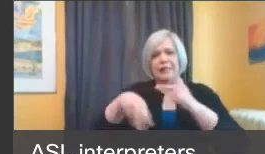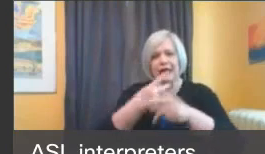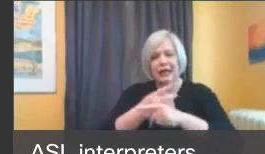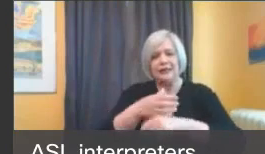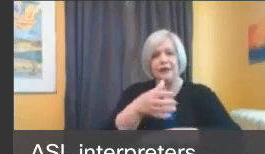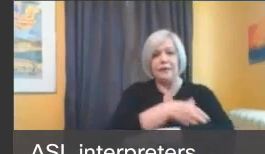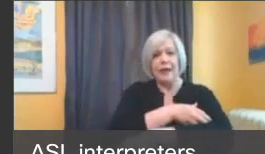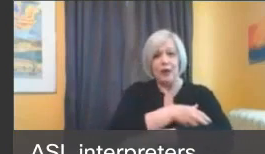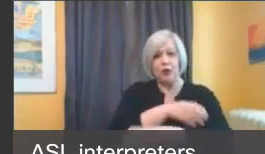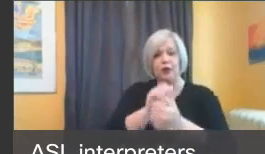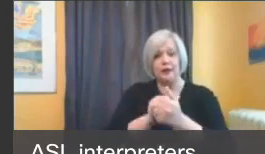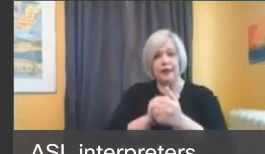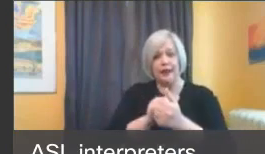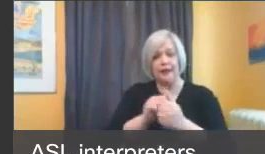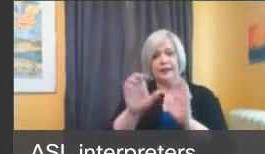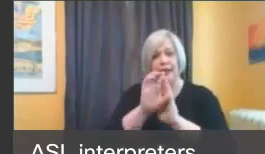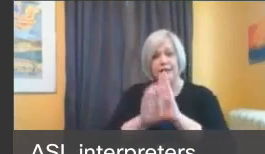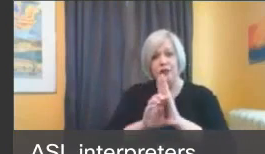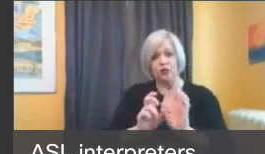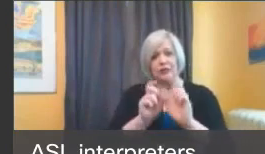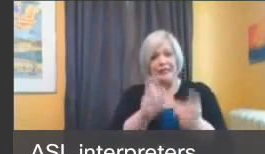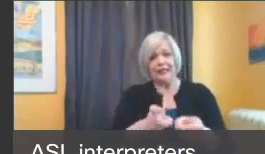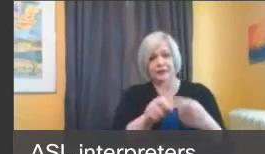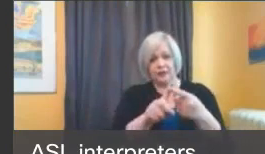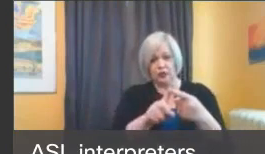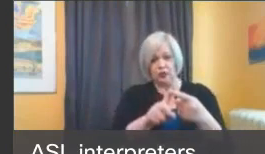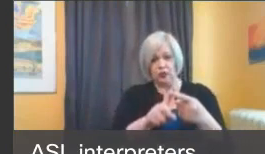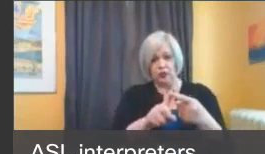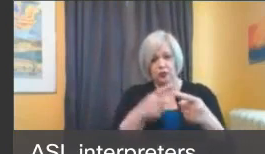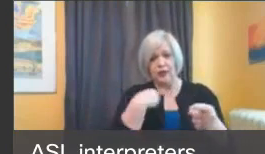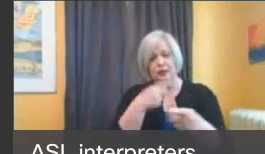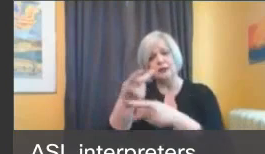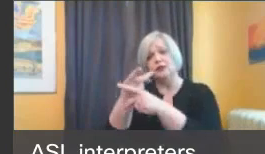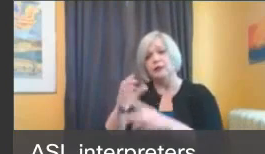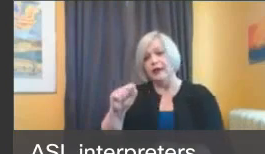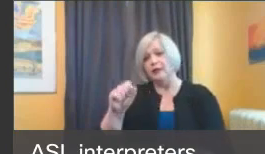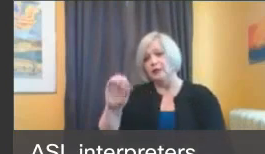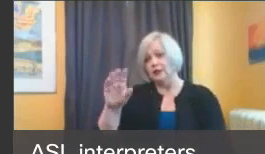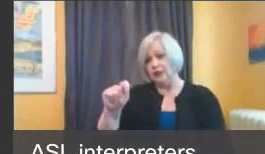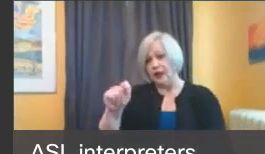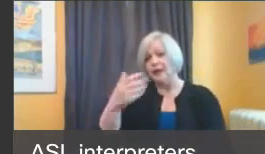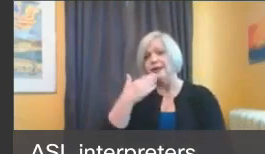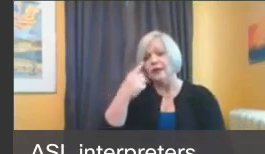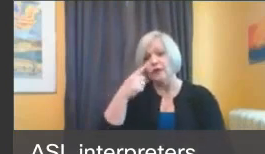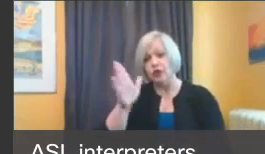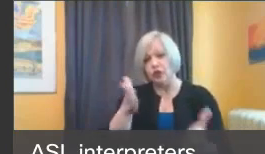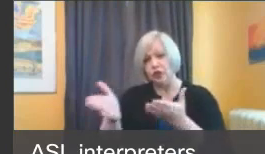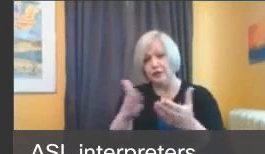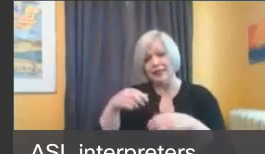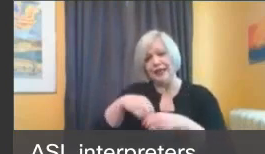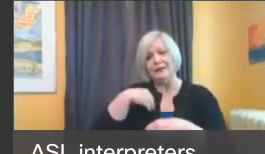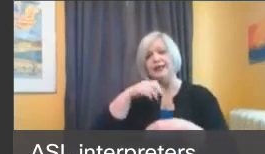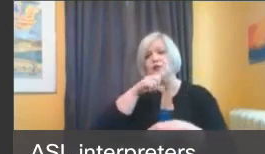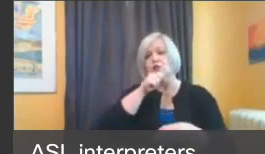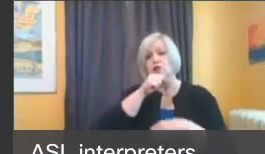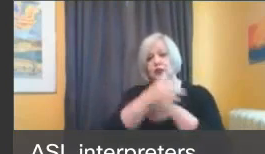might grant Congress over this? Supervisor Scott, thank you very much for your service. I'm here in Orange County, so I